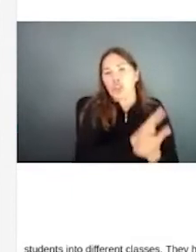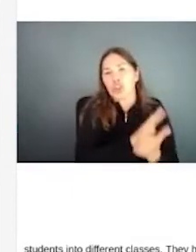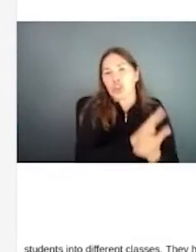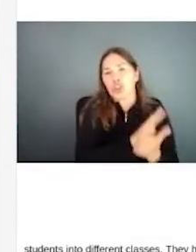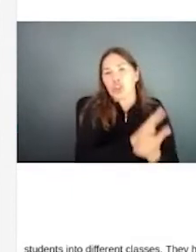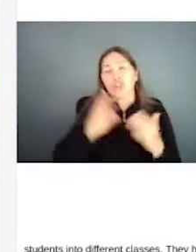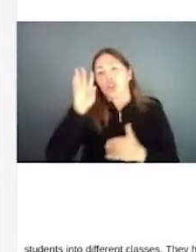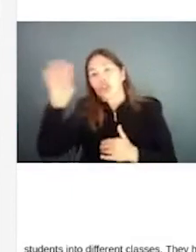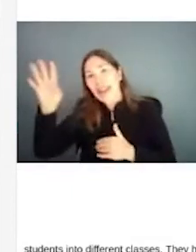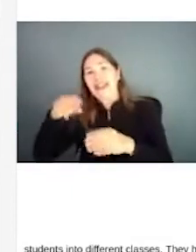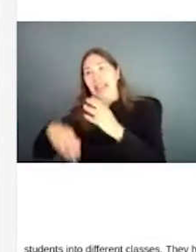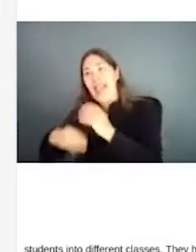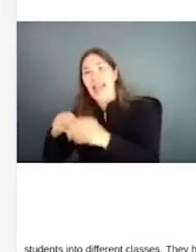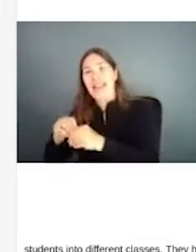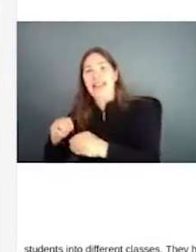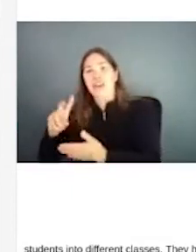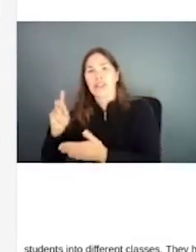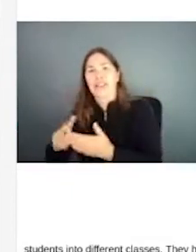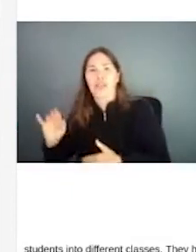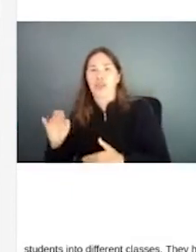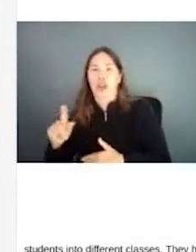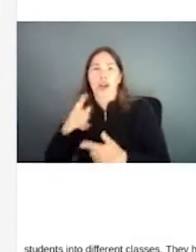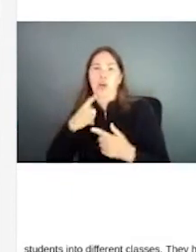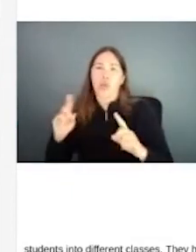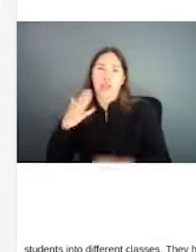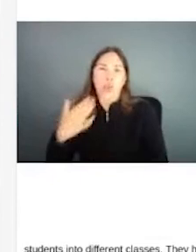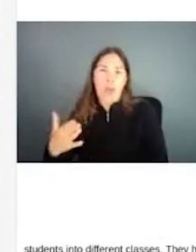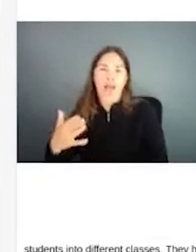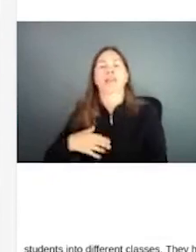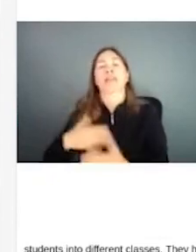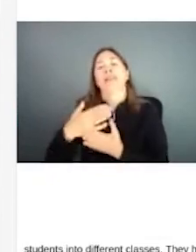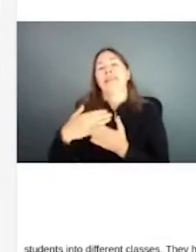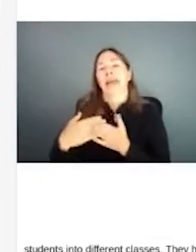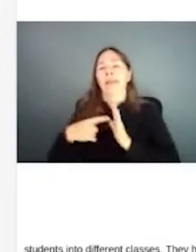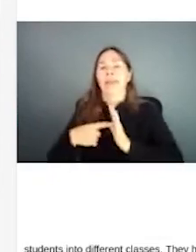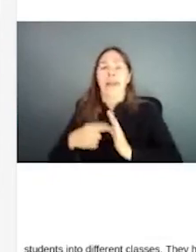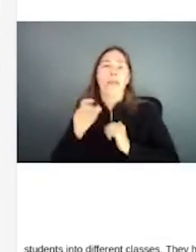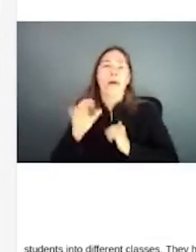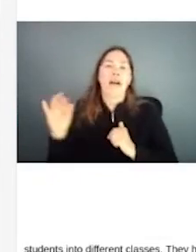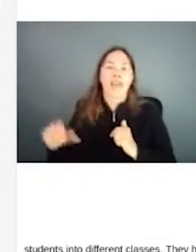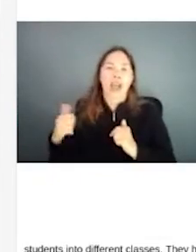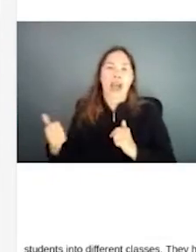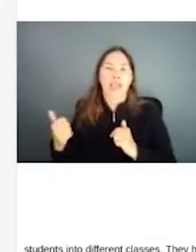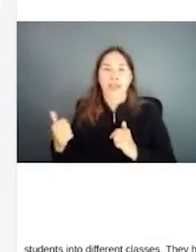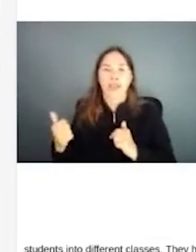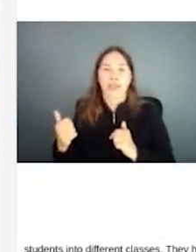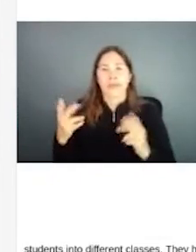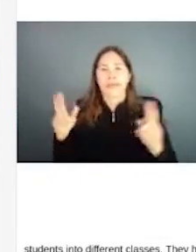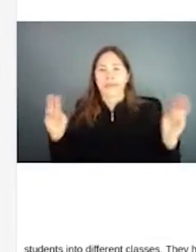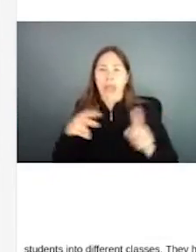design journal. It worked very well. And then here's some examples of other unplugged